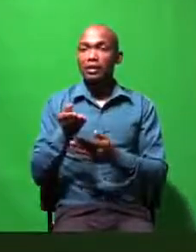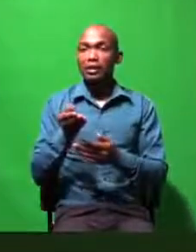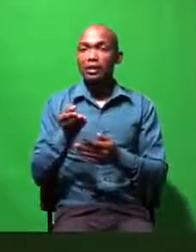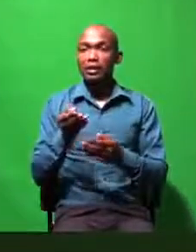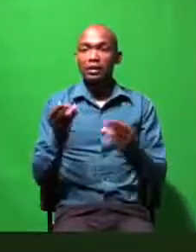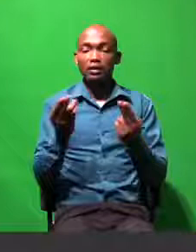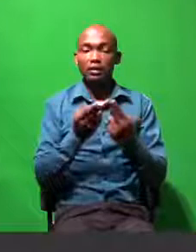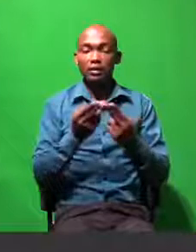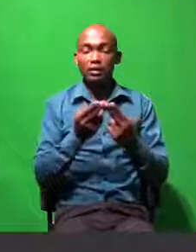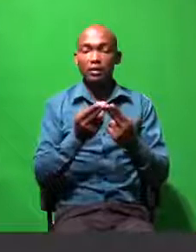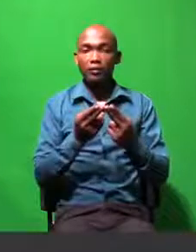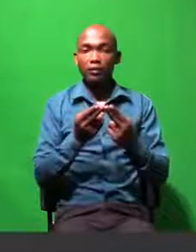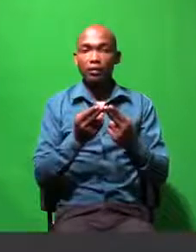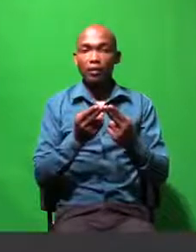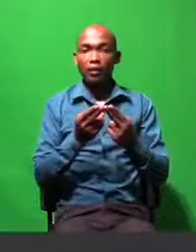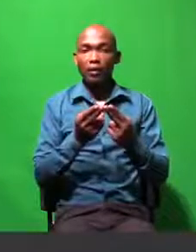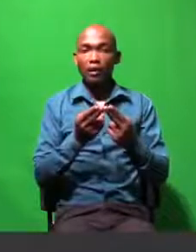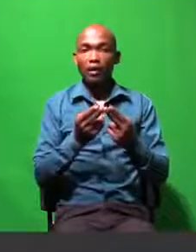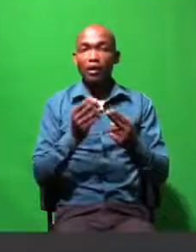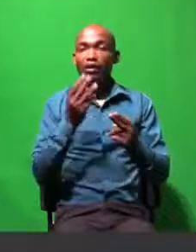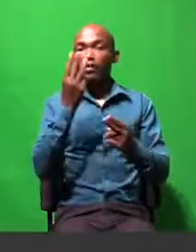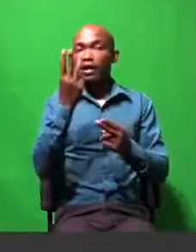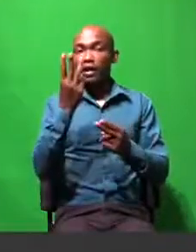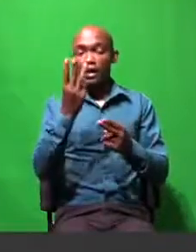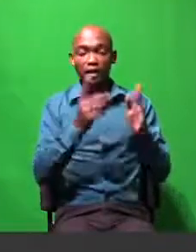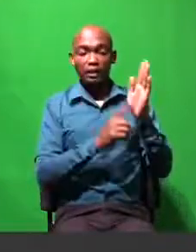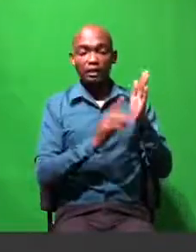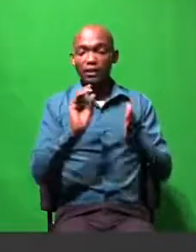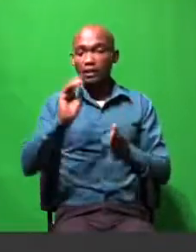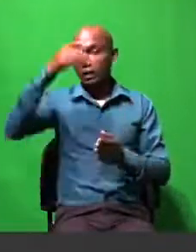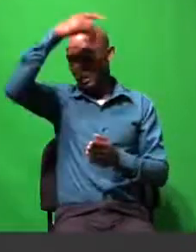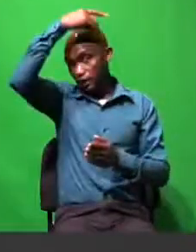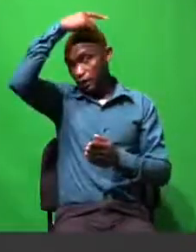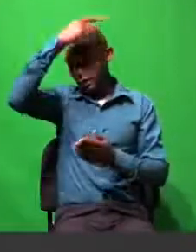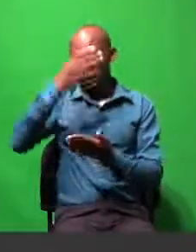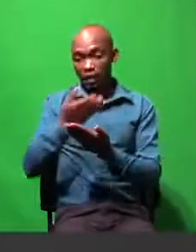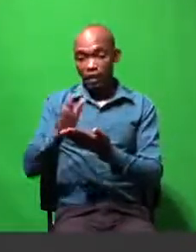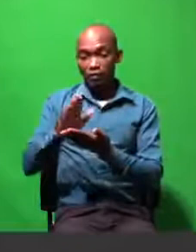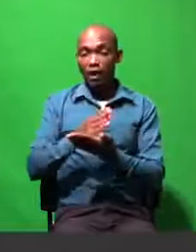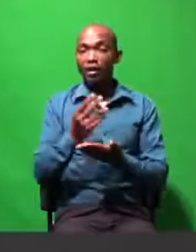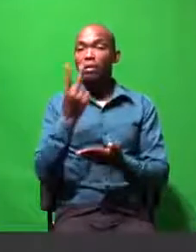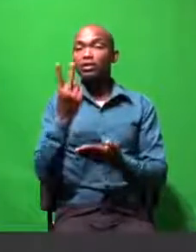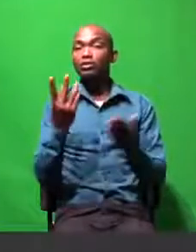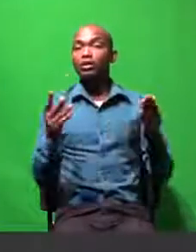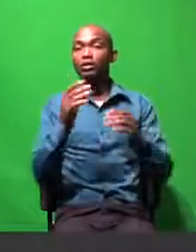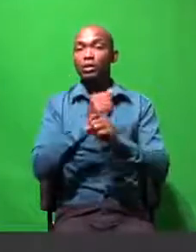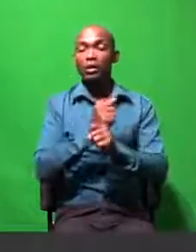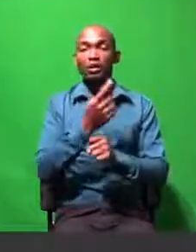as 360 degrees divided by 2, which is added up